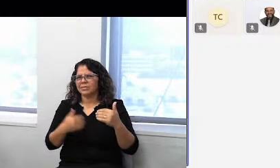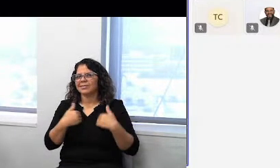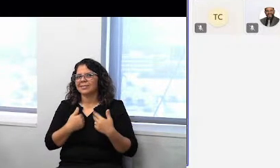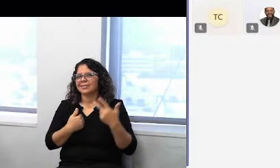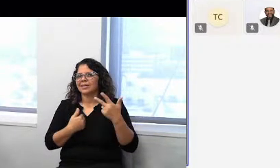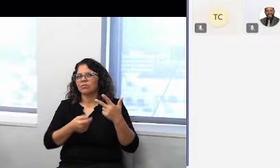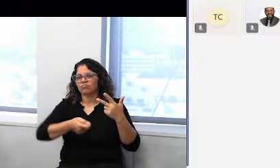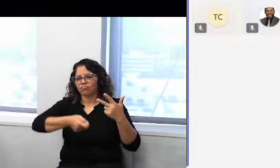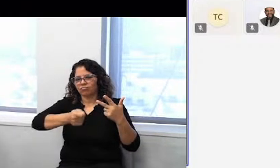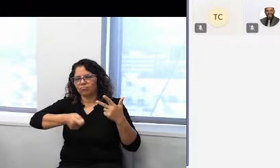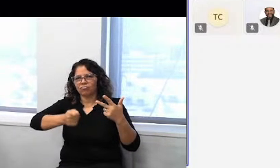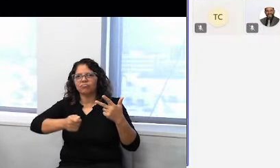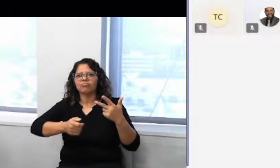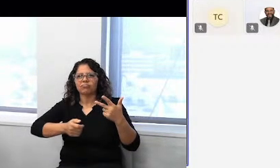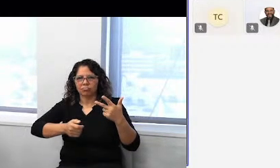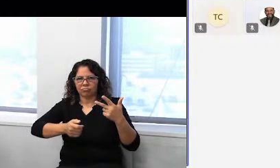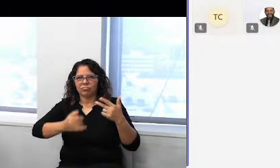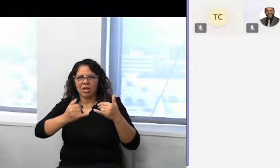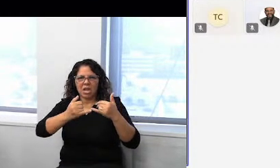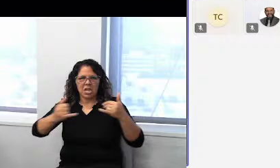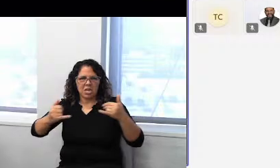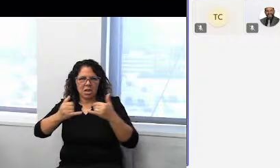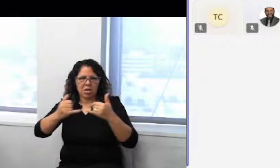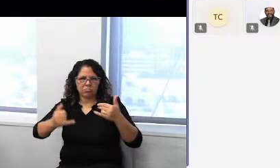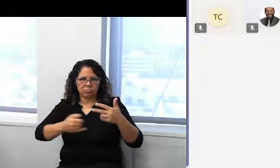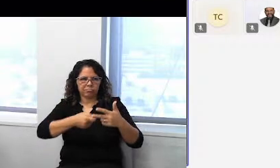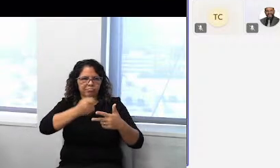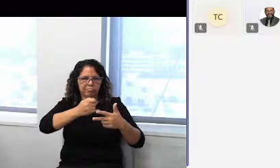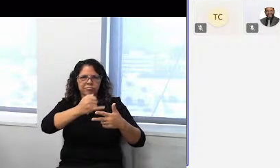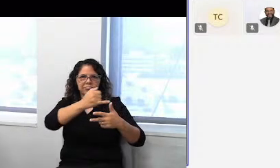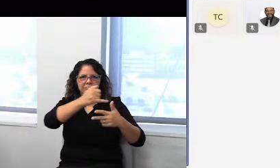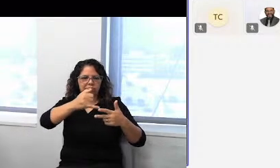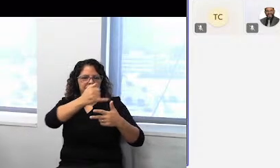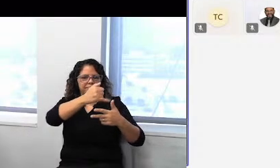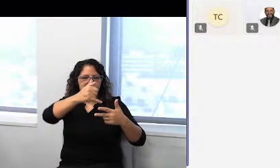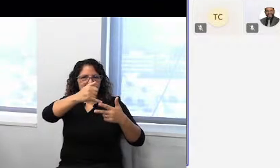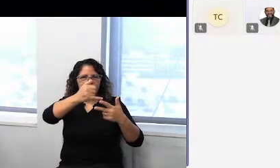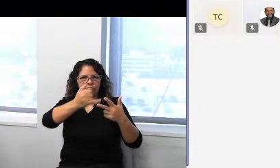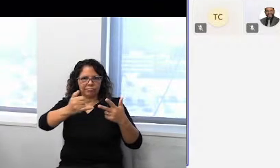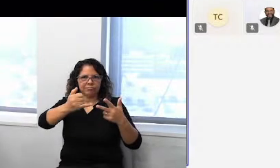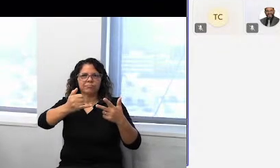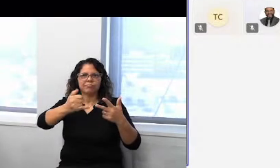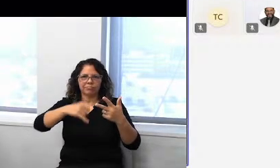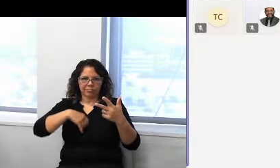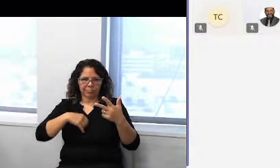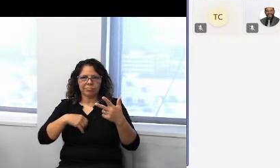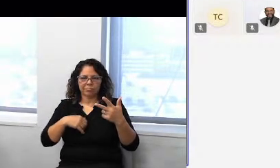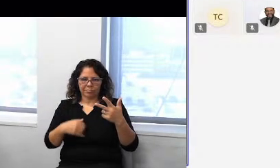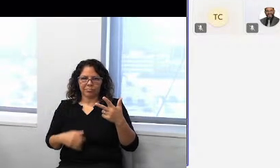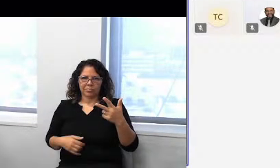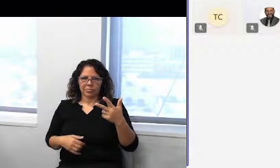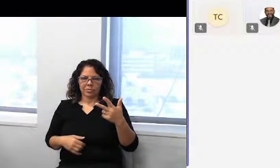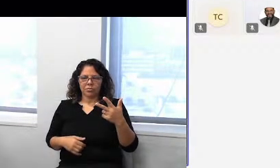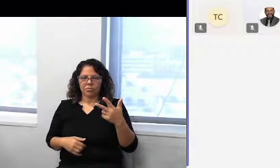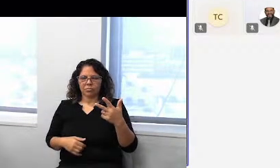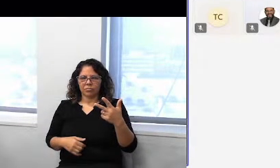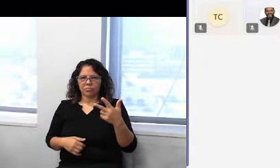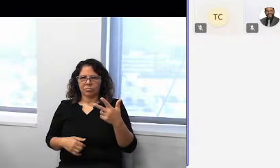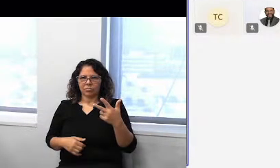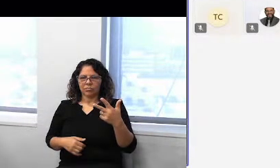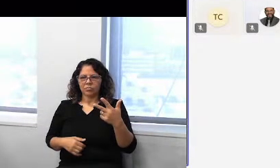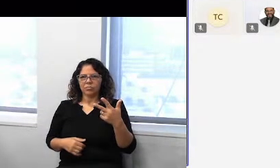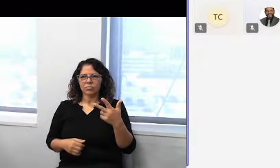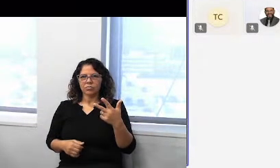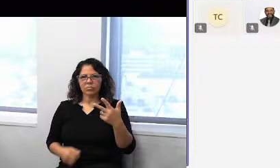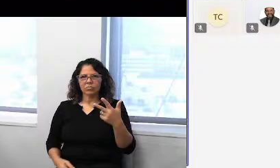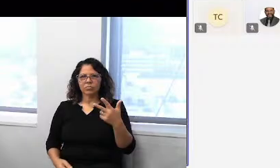bus. You have a line here and a line here, meaning that this particular piece belongs to this line and half of this breaker